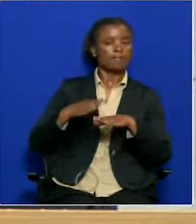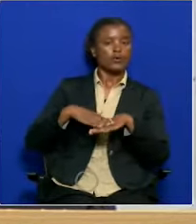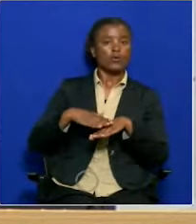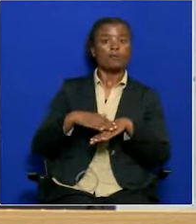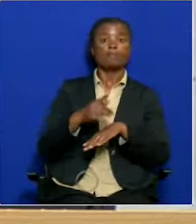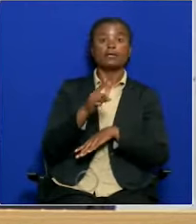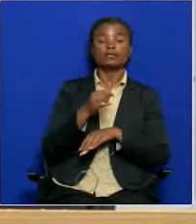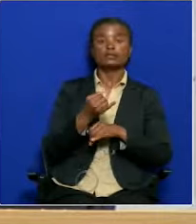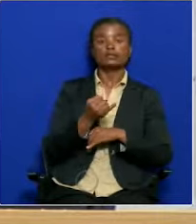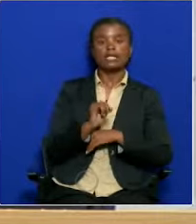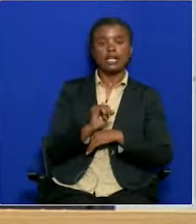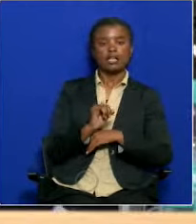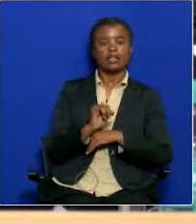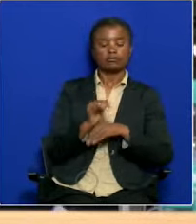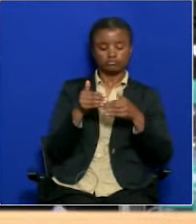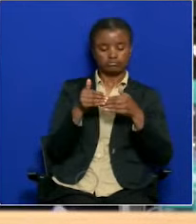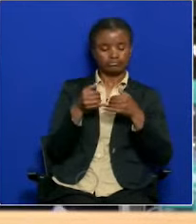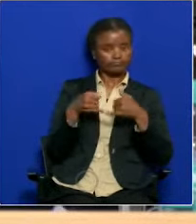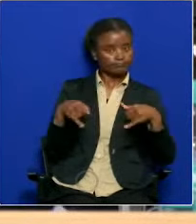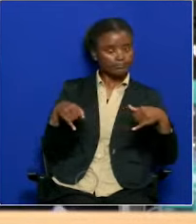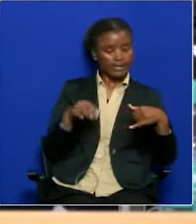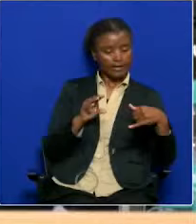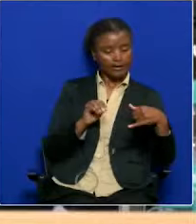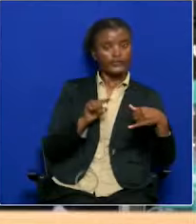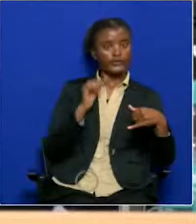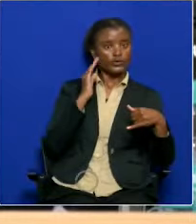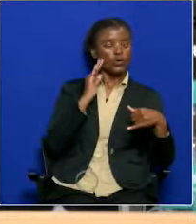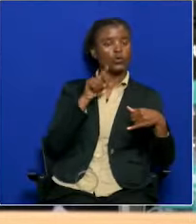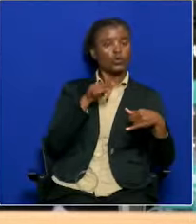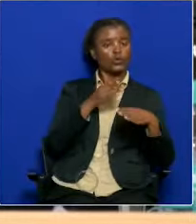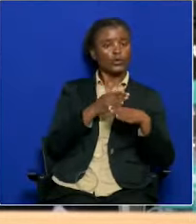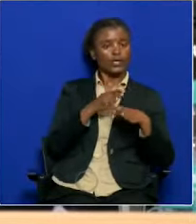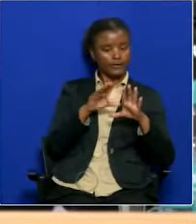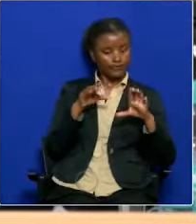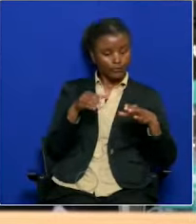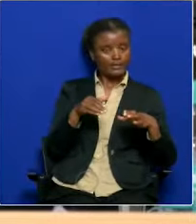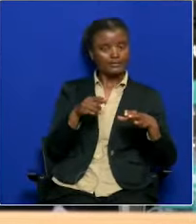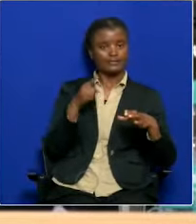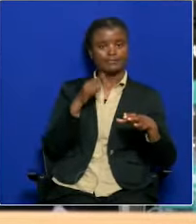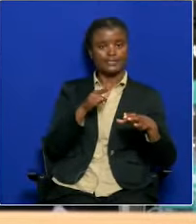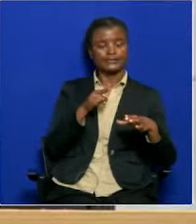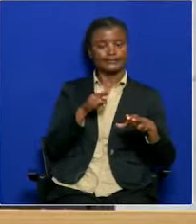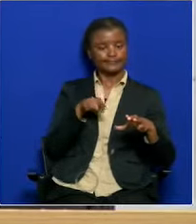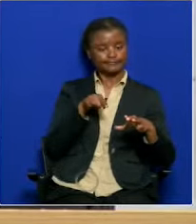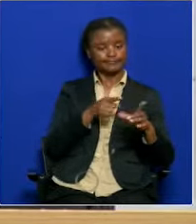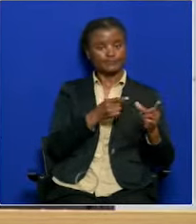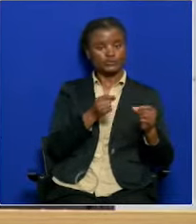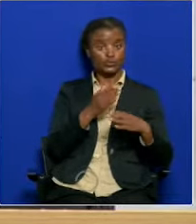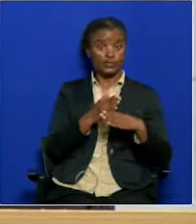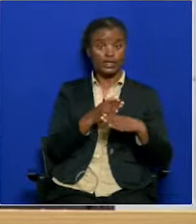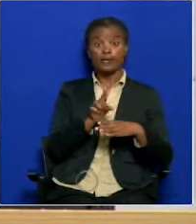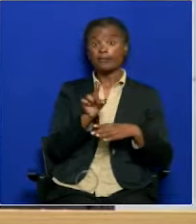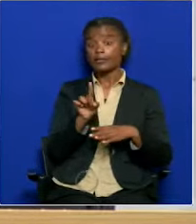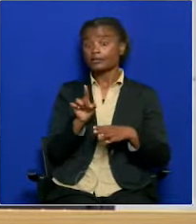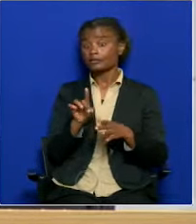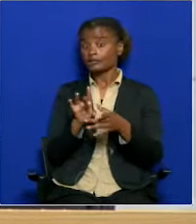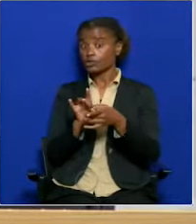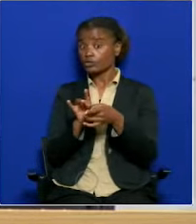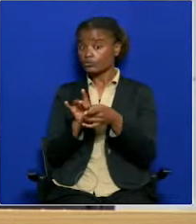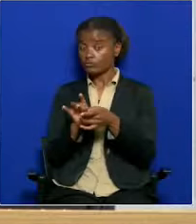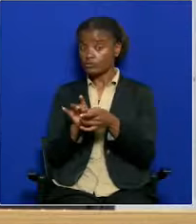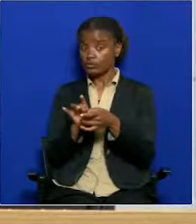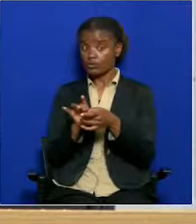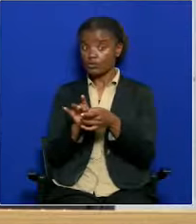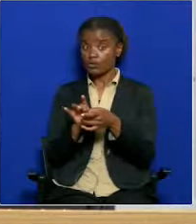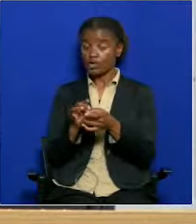at work. So as matters stand, you have a close relationship with him, Yes, but for work purposes,